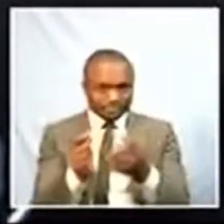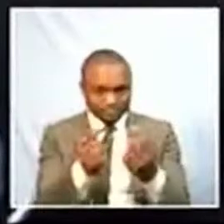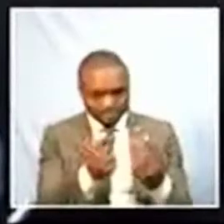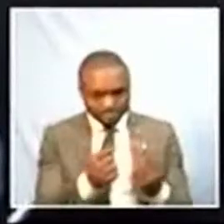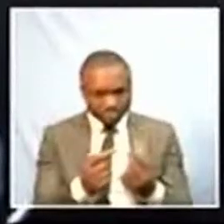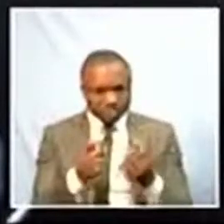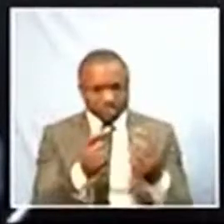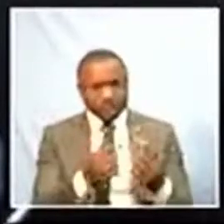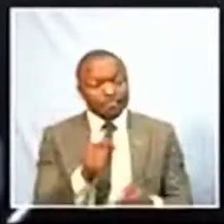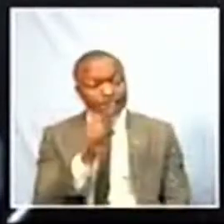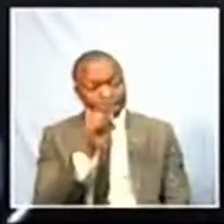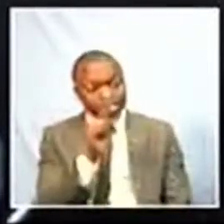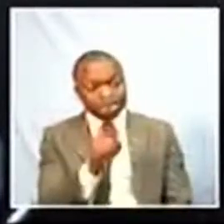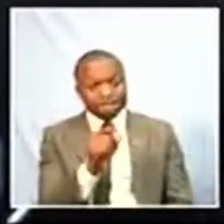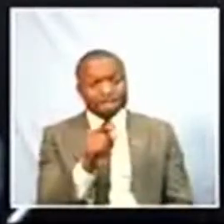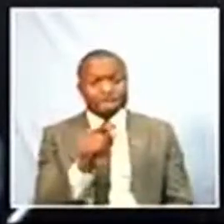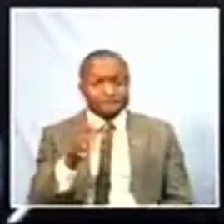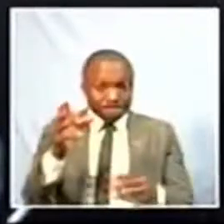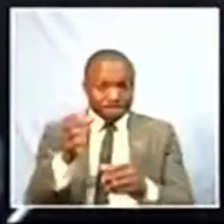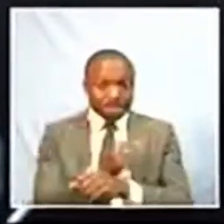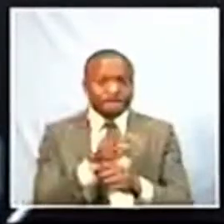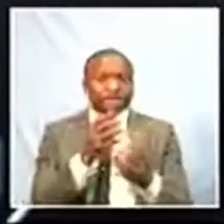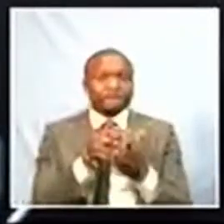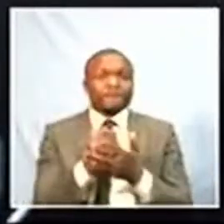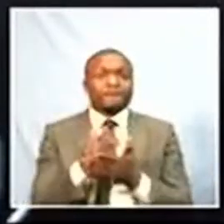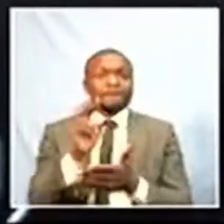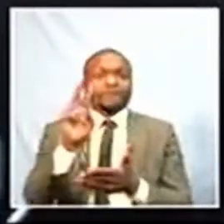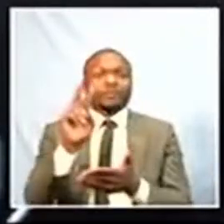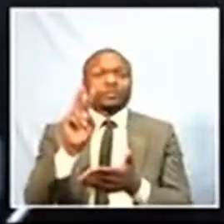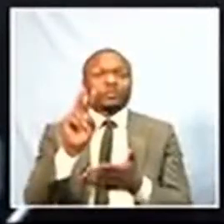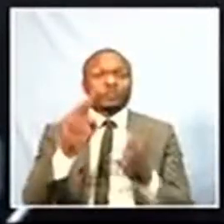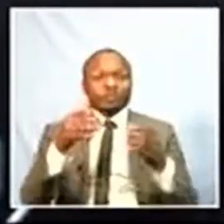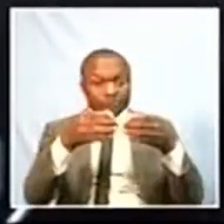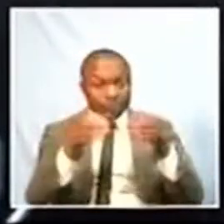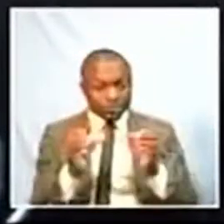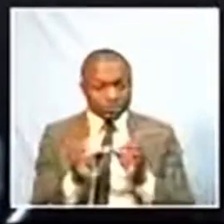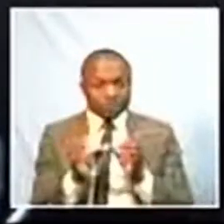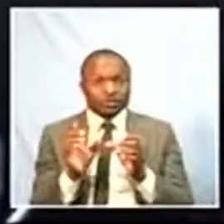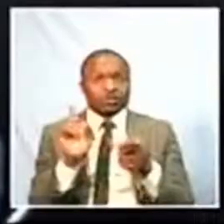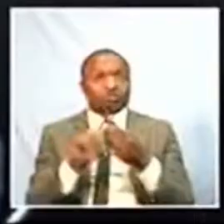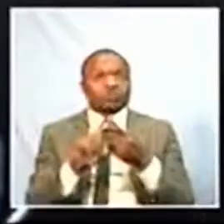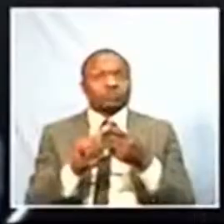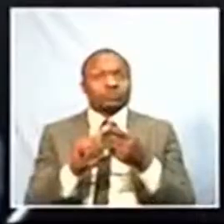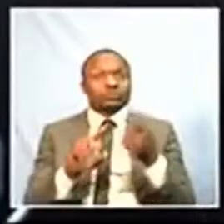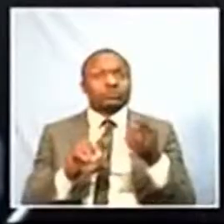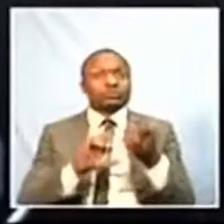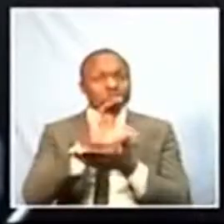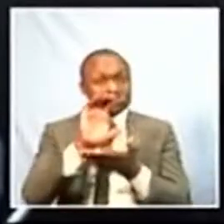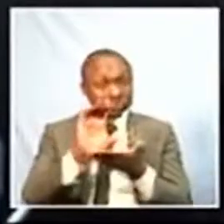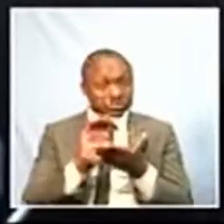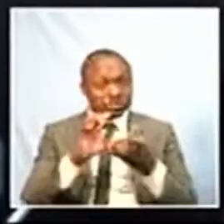you are taking the funds from the 2 constituencies to CHOMA Central. To CHOMA Central.